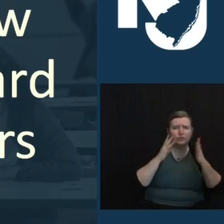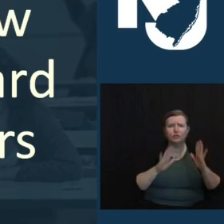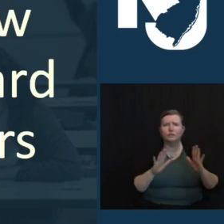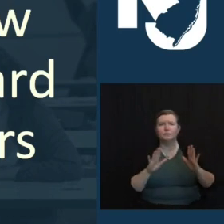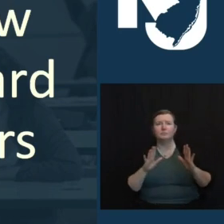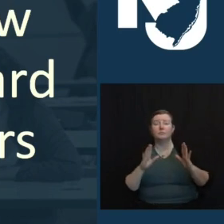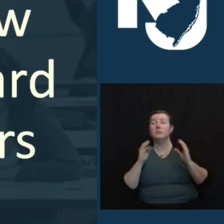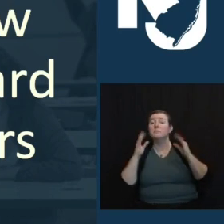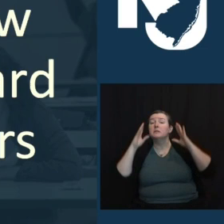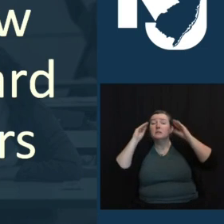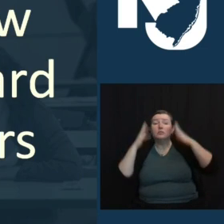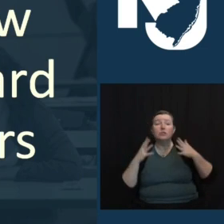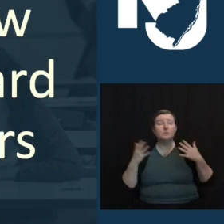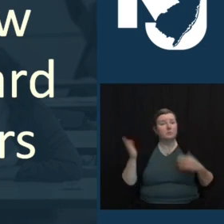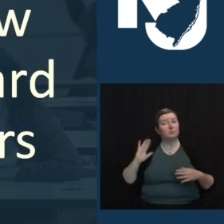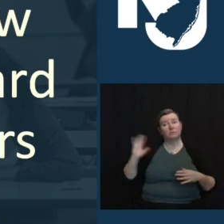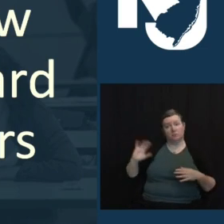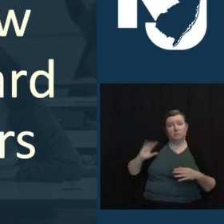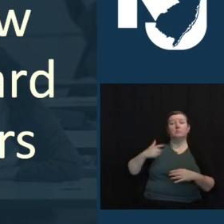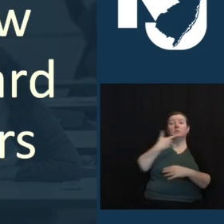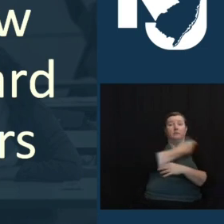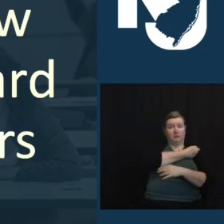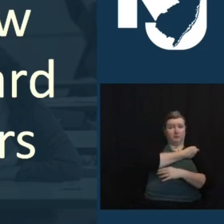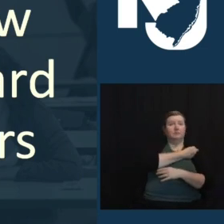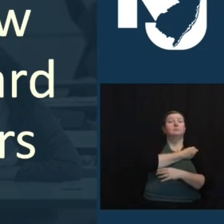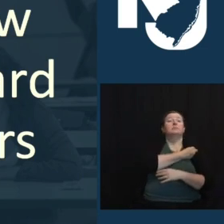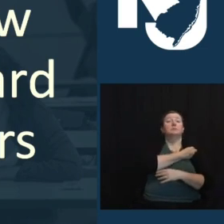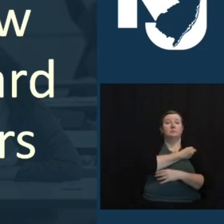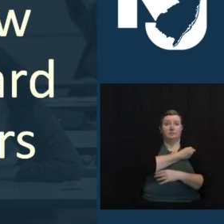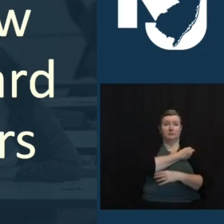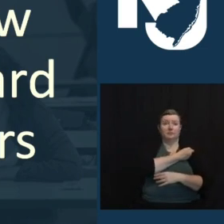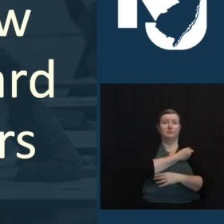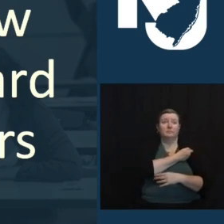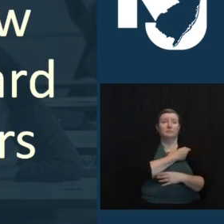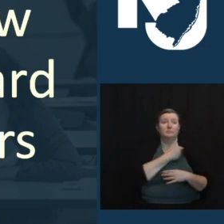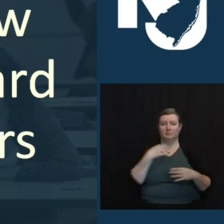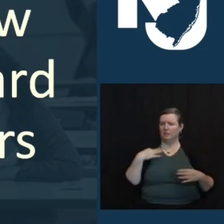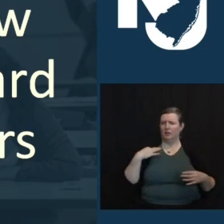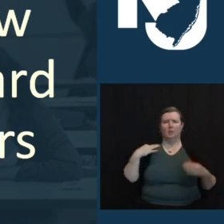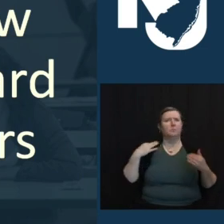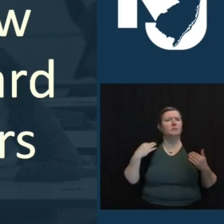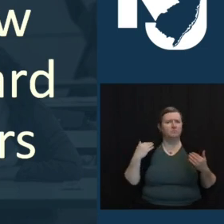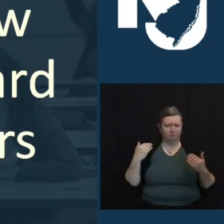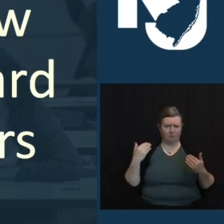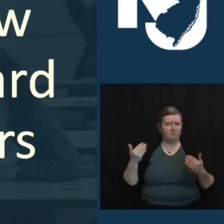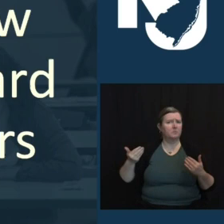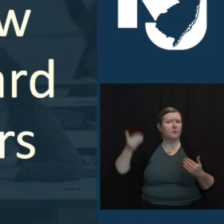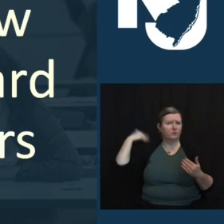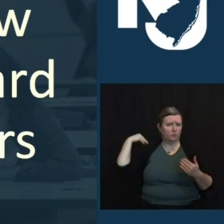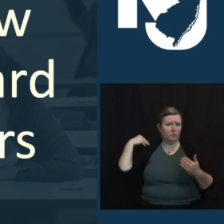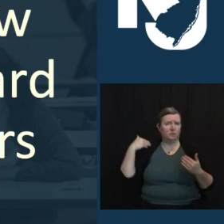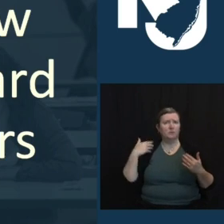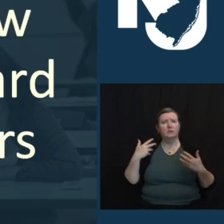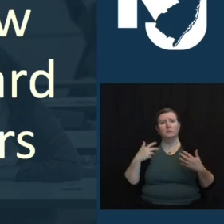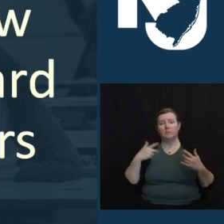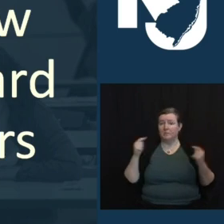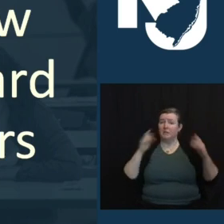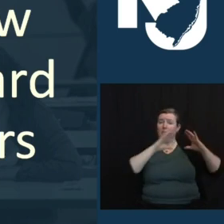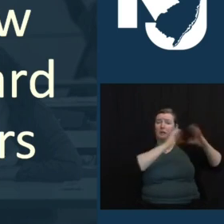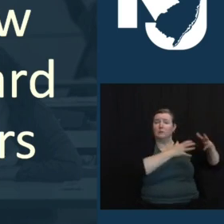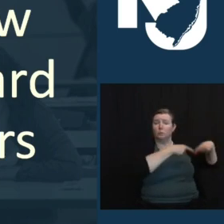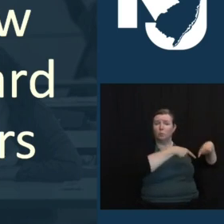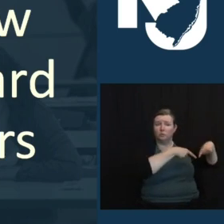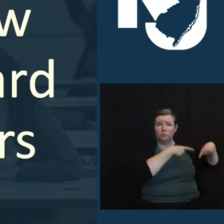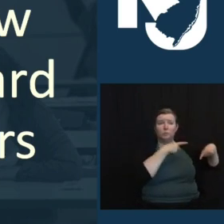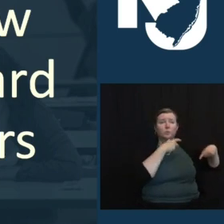previously vaccinated under our prior eligibility standards, the biggest category of which are folks with